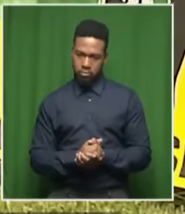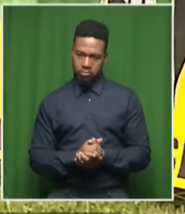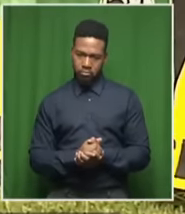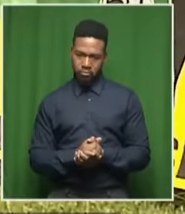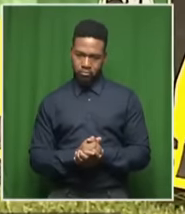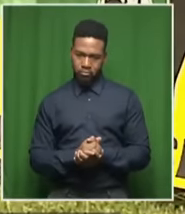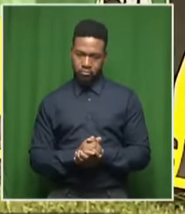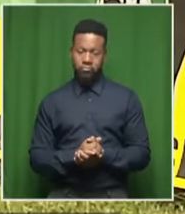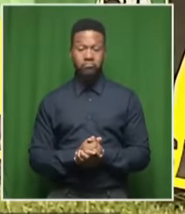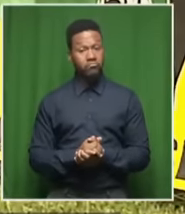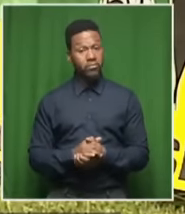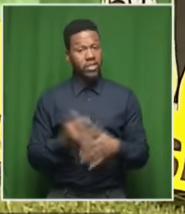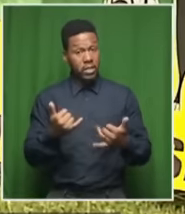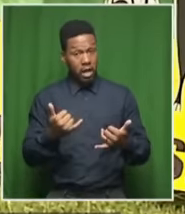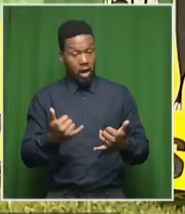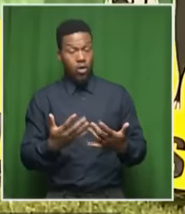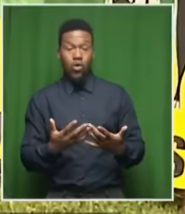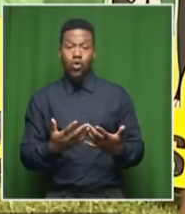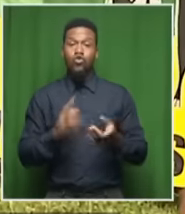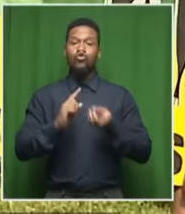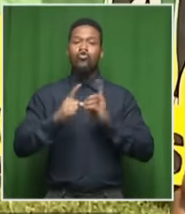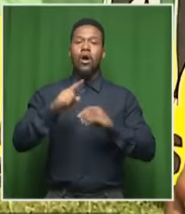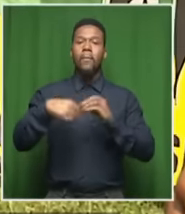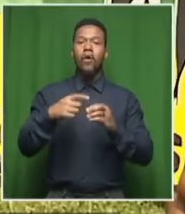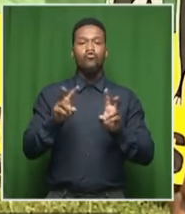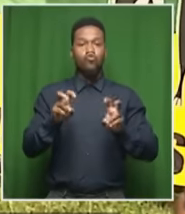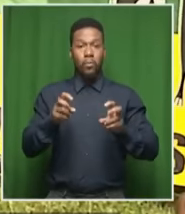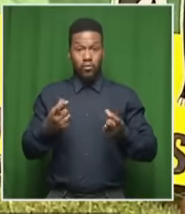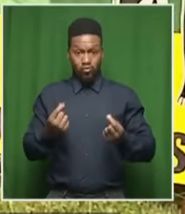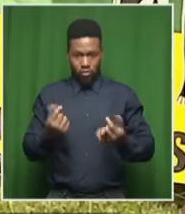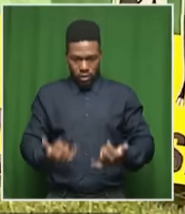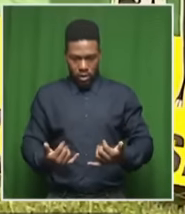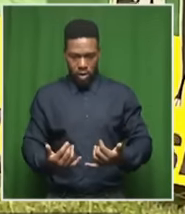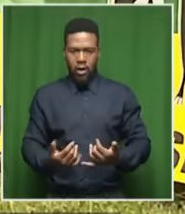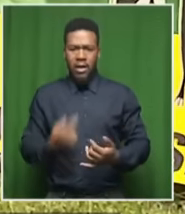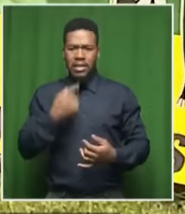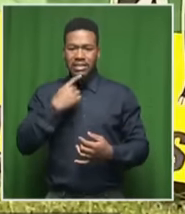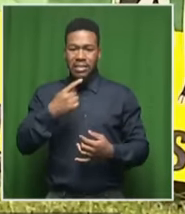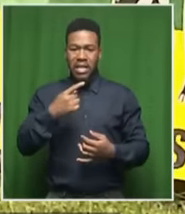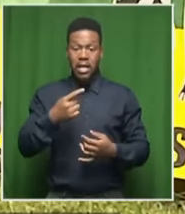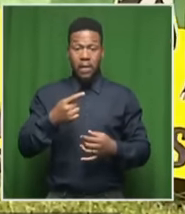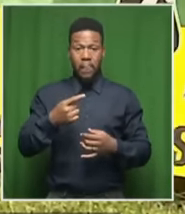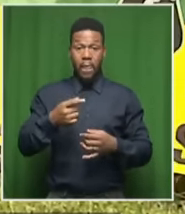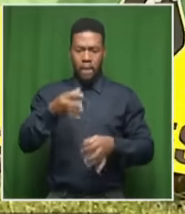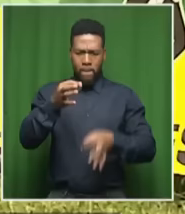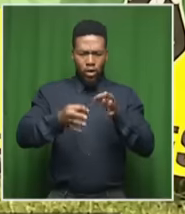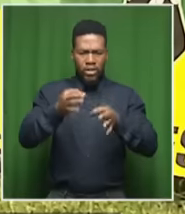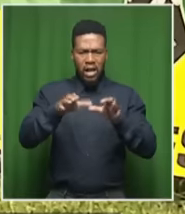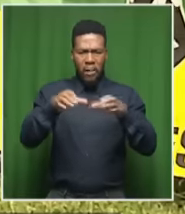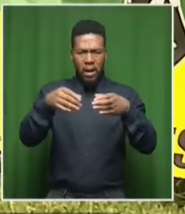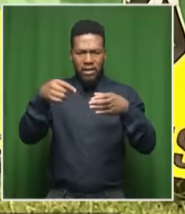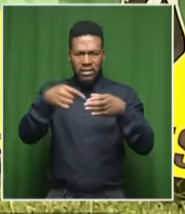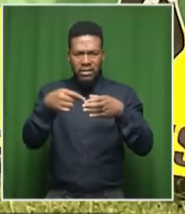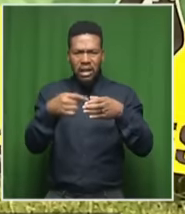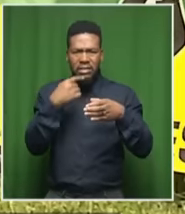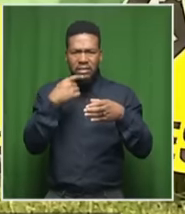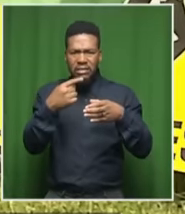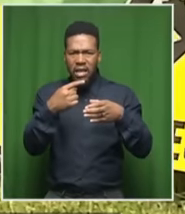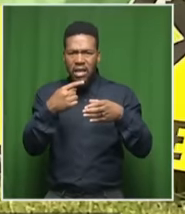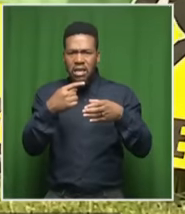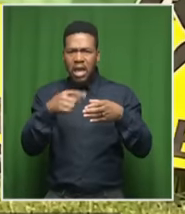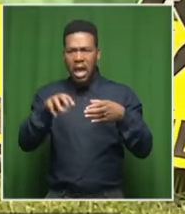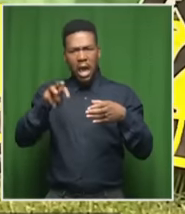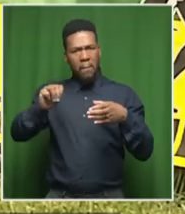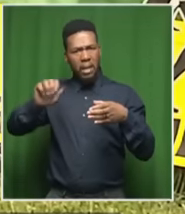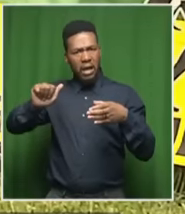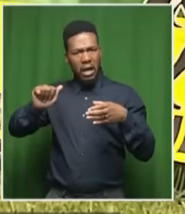matters, there is now, there are murmurs that there is a political party that has been formed called uMkhonto weSizwe. Is